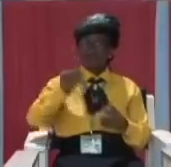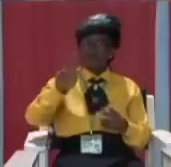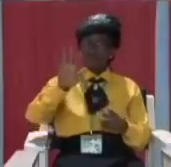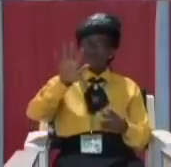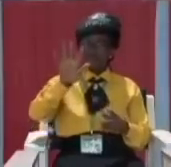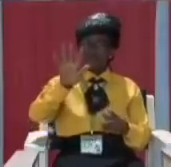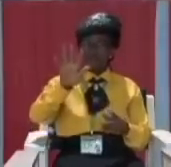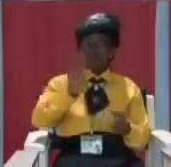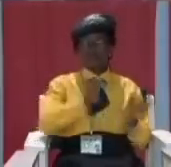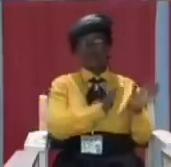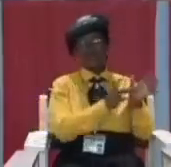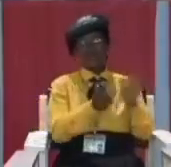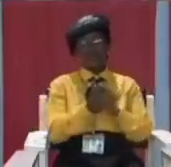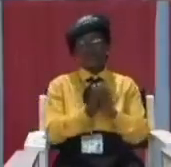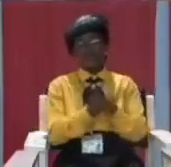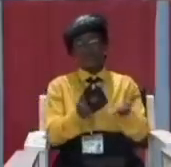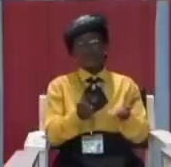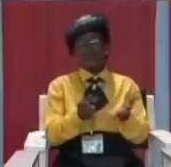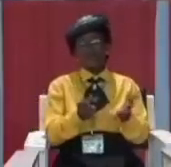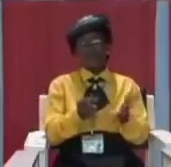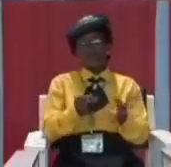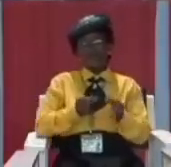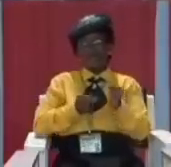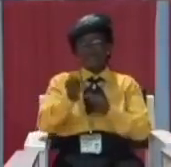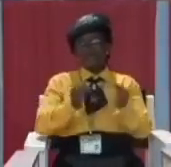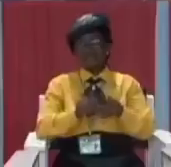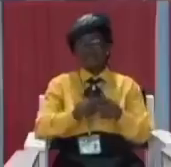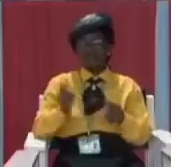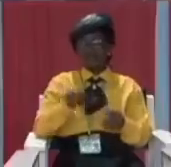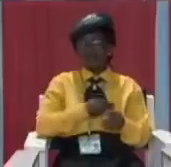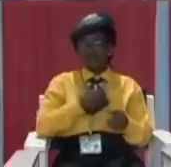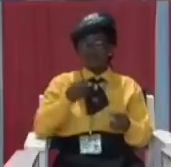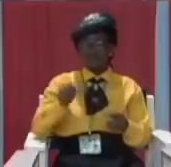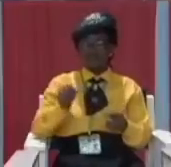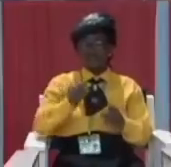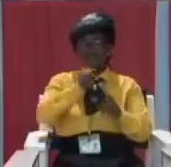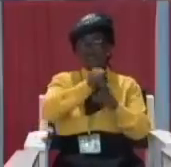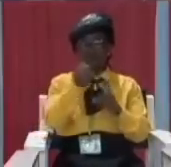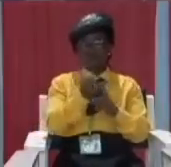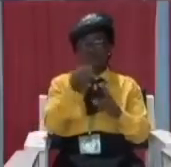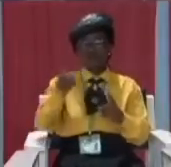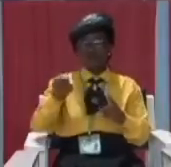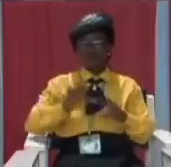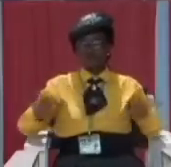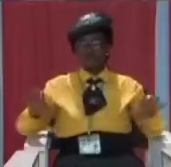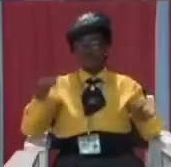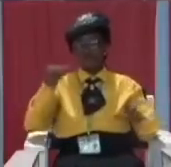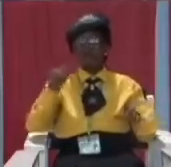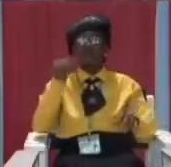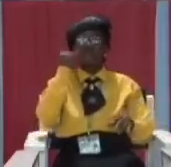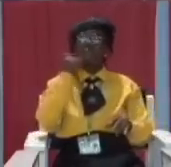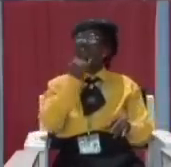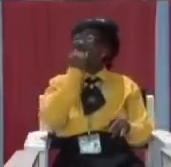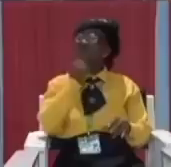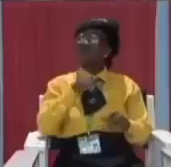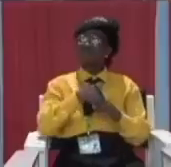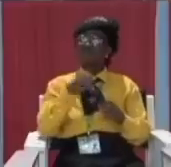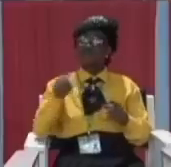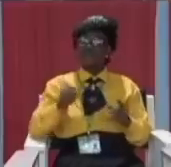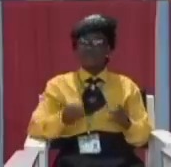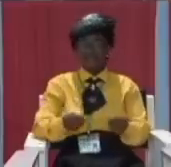25. The Bible describes for us the situation of the children of Israel in the land of Egypt.